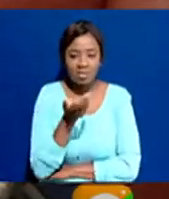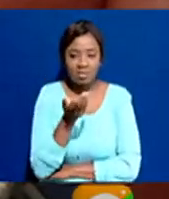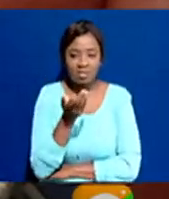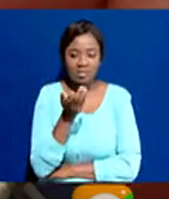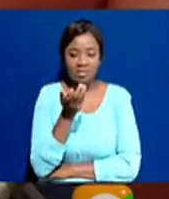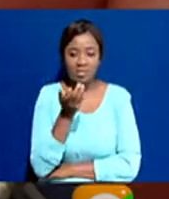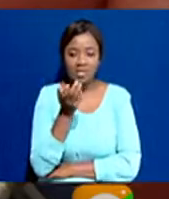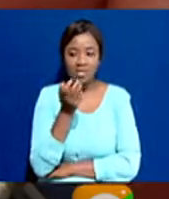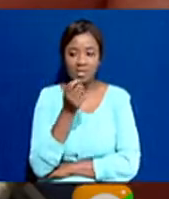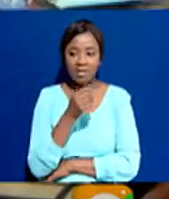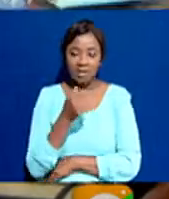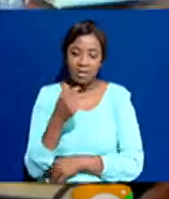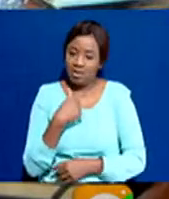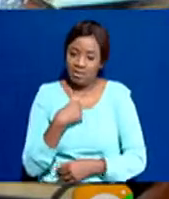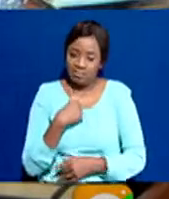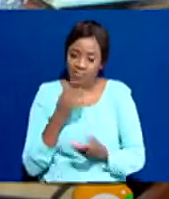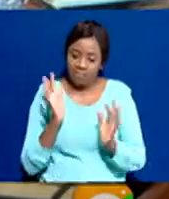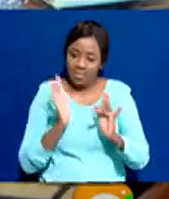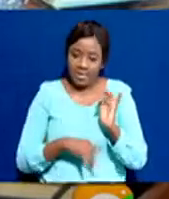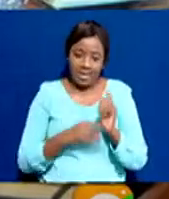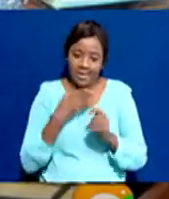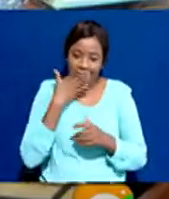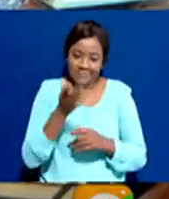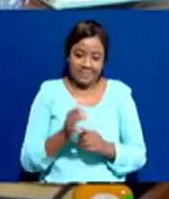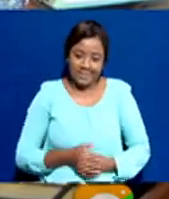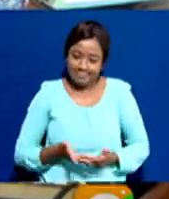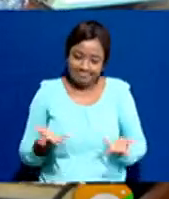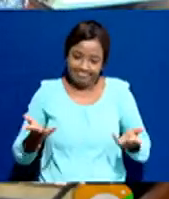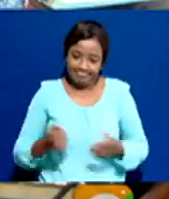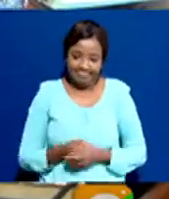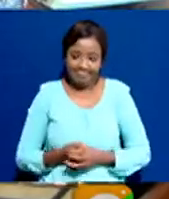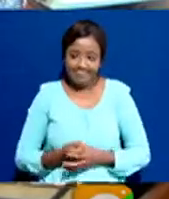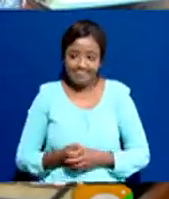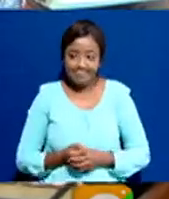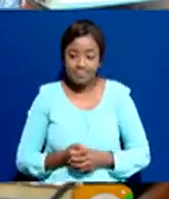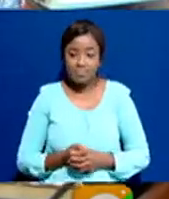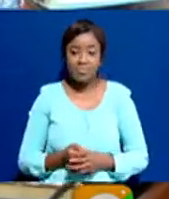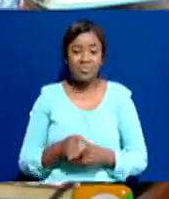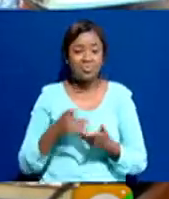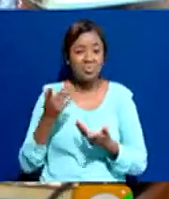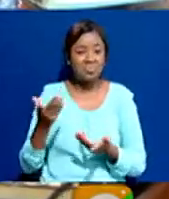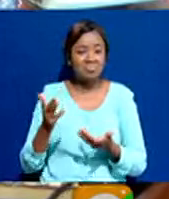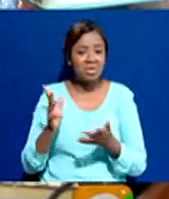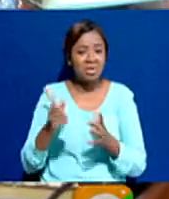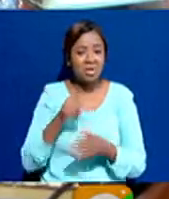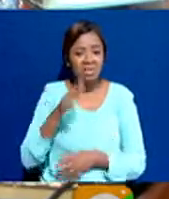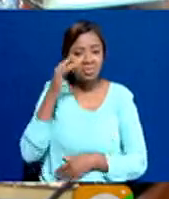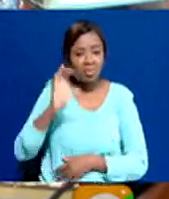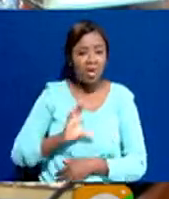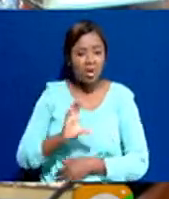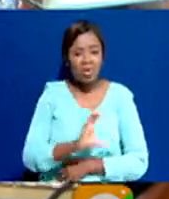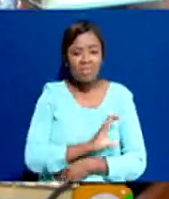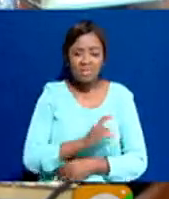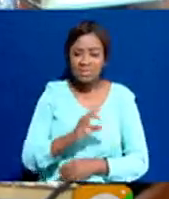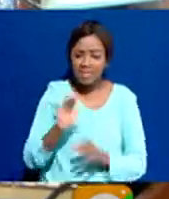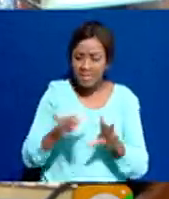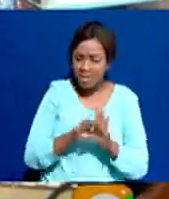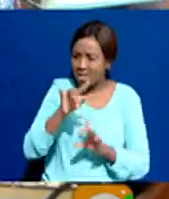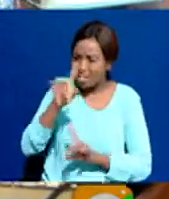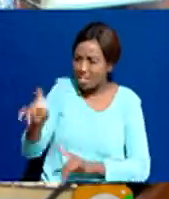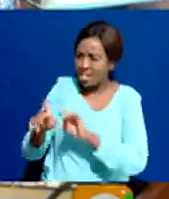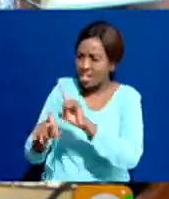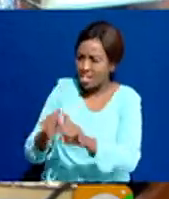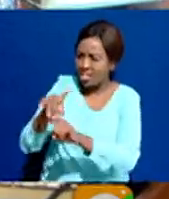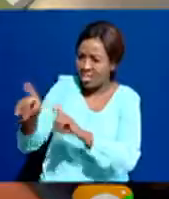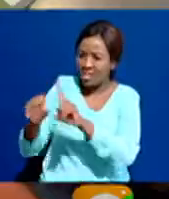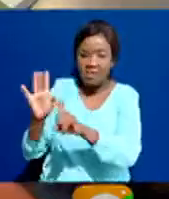I may not be able to answer that question, sir. The session was adjourned prematurely after the committee members failed to get answers of the questions